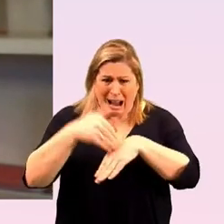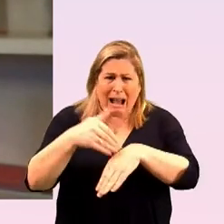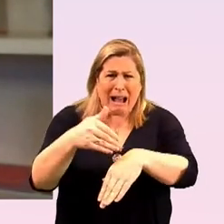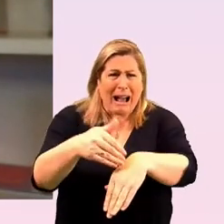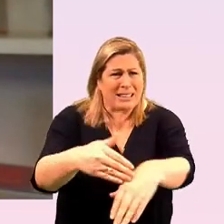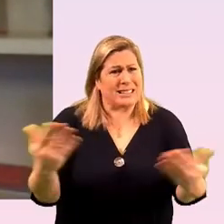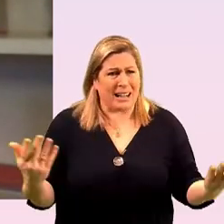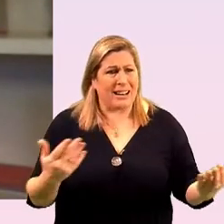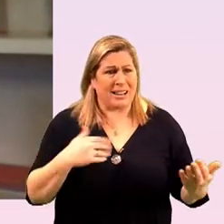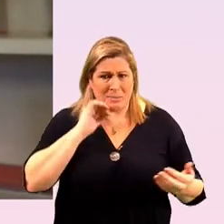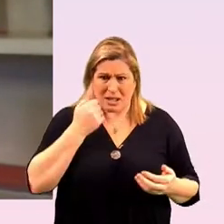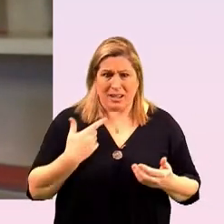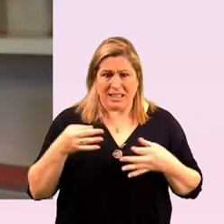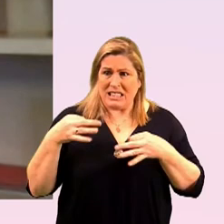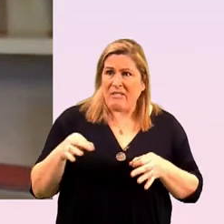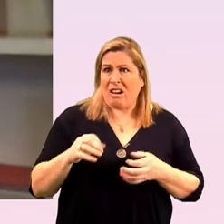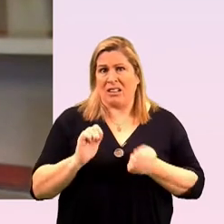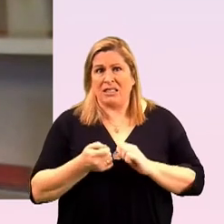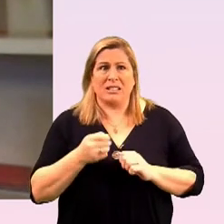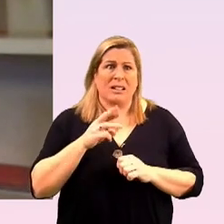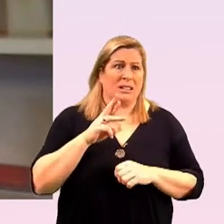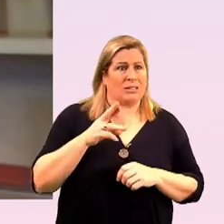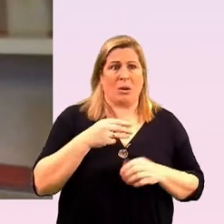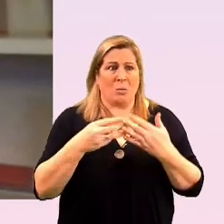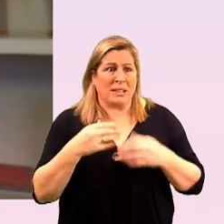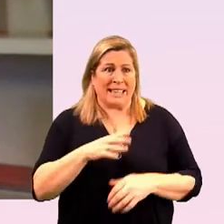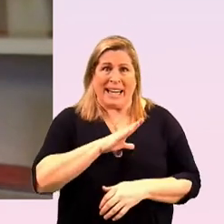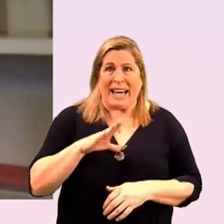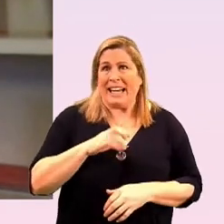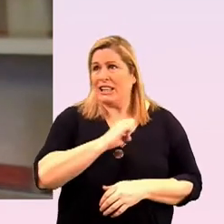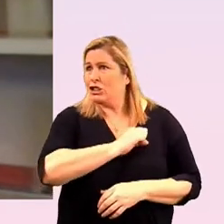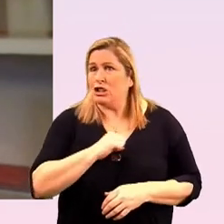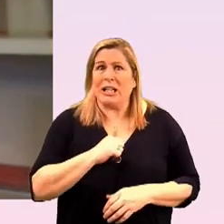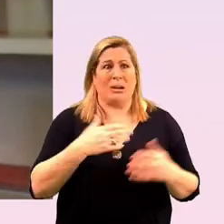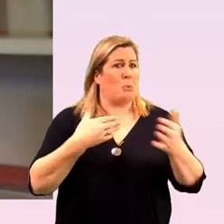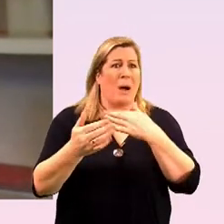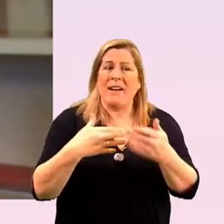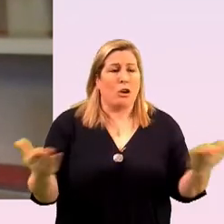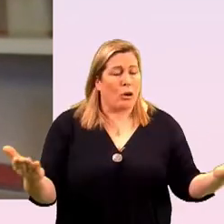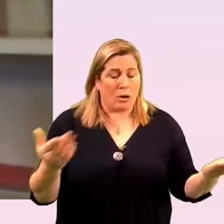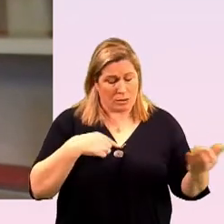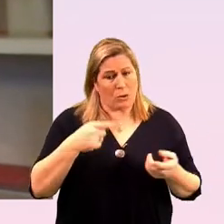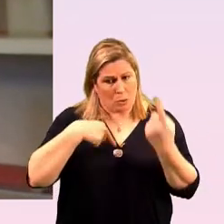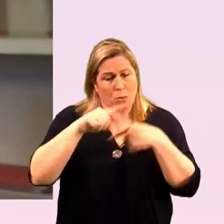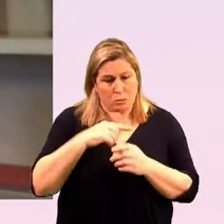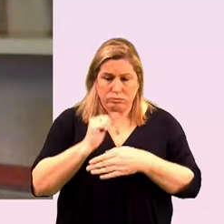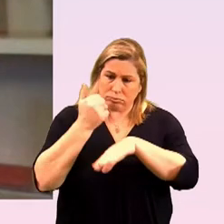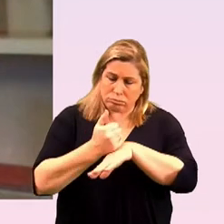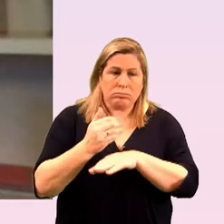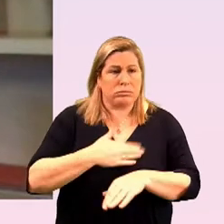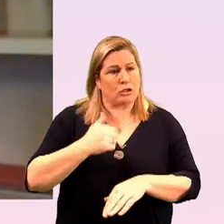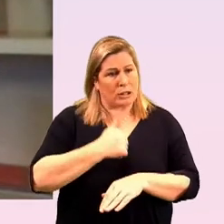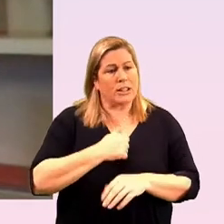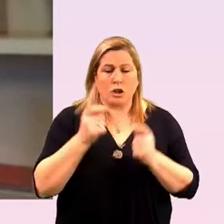of, you know, pronouns and everything else. And so we put in place, you know, a